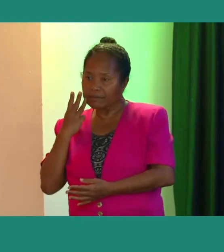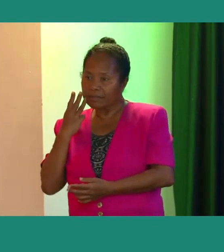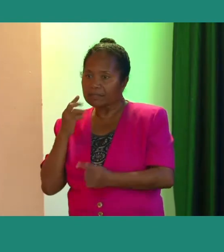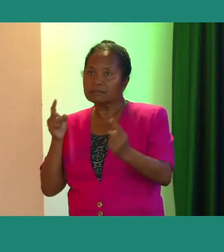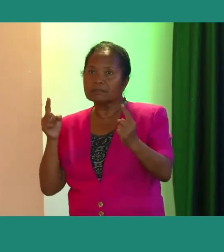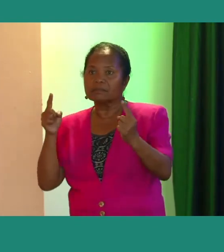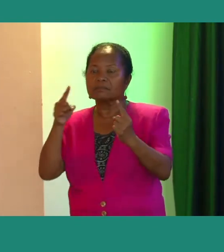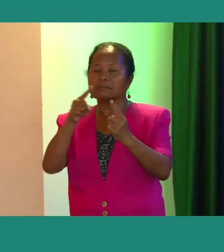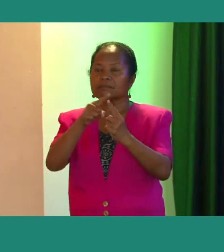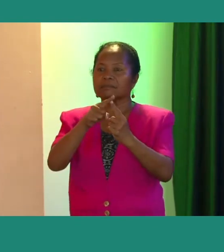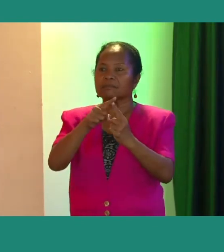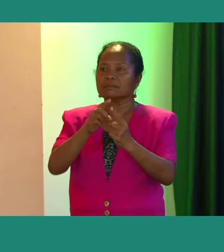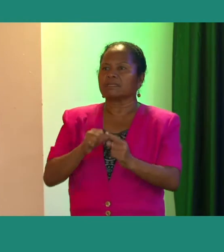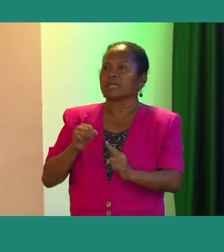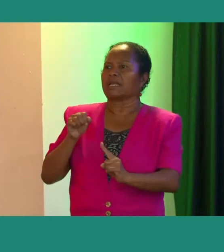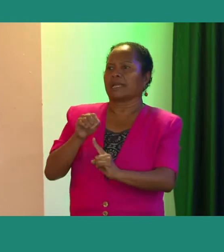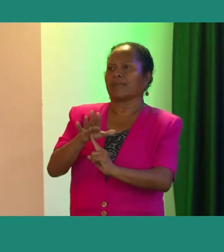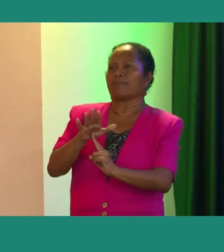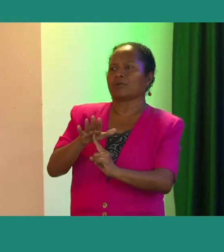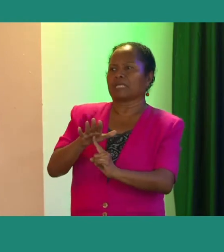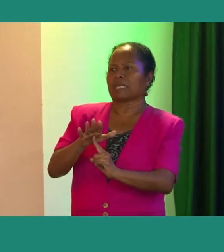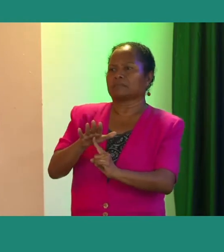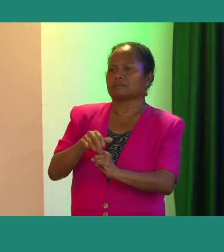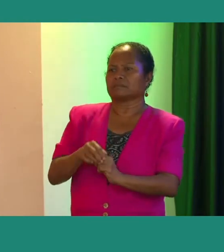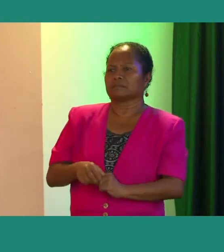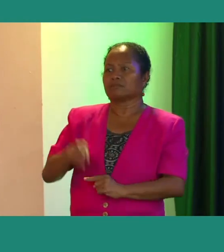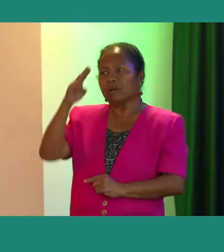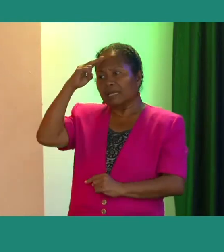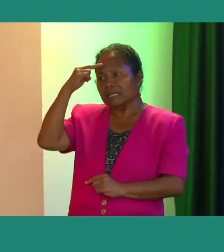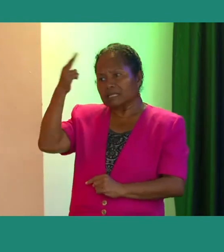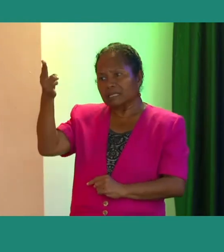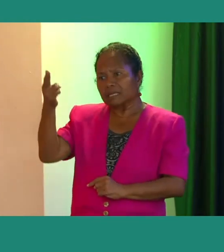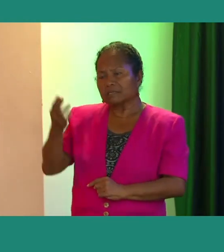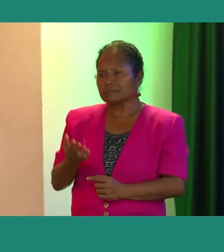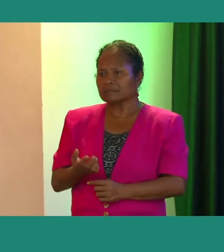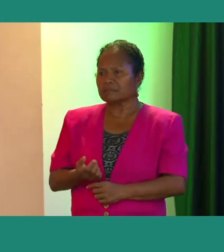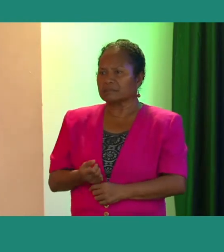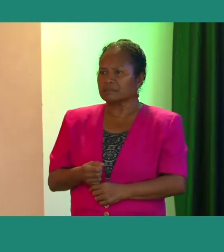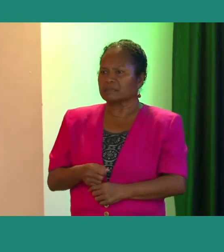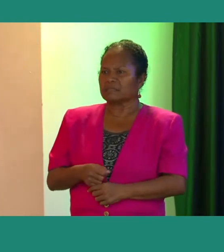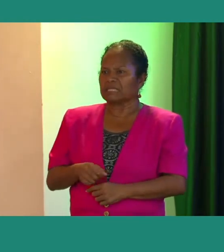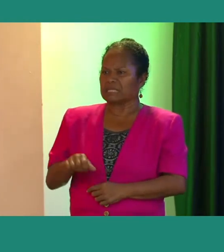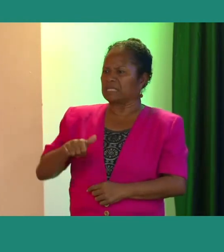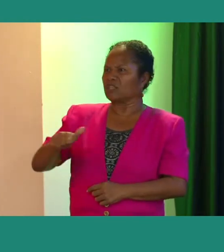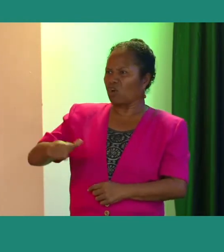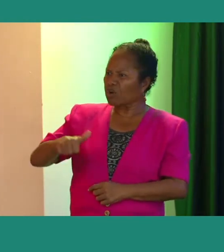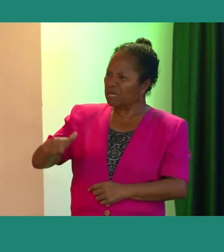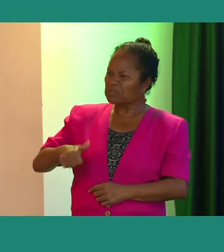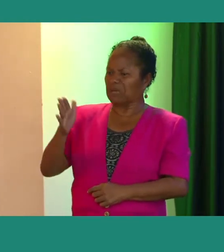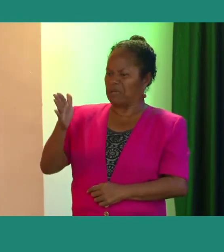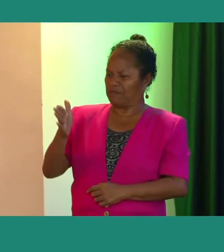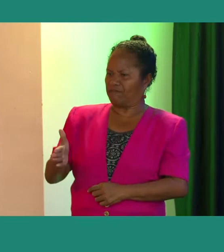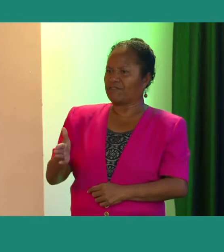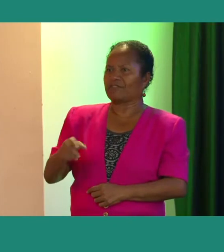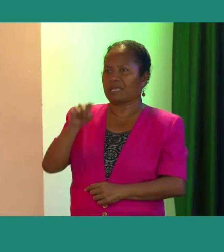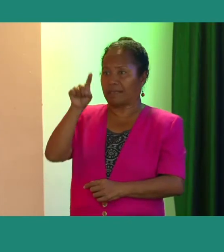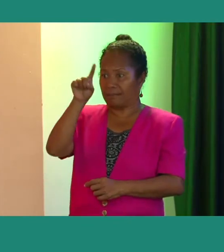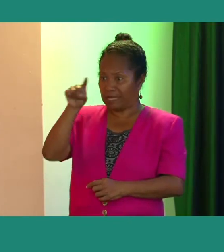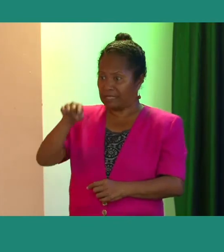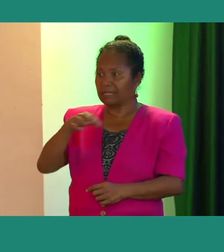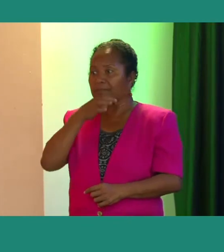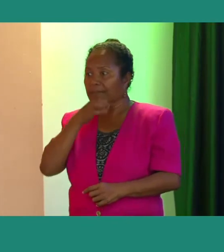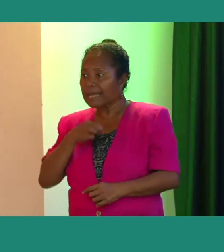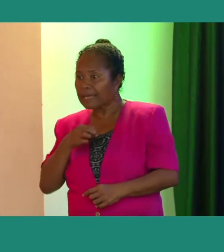for us to understand, where do we want to go? You know, is it a case of just having 50% women and 50%